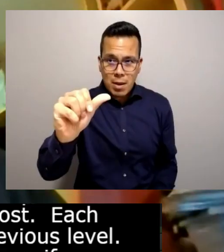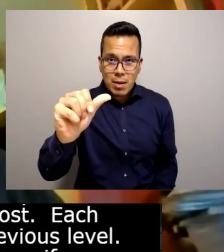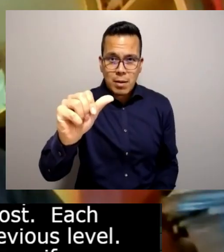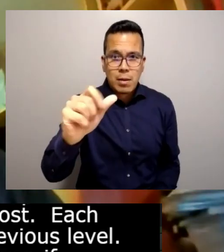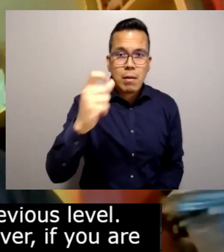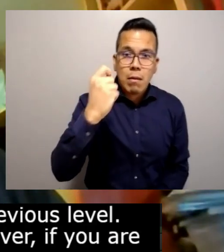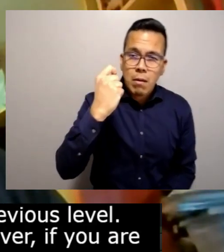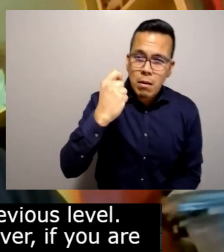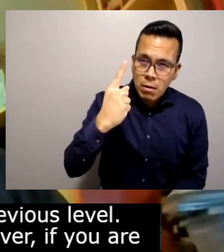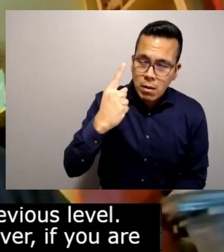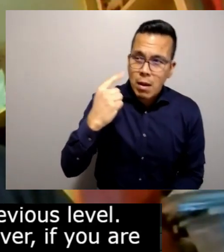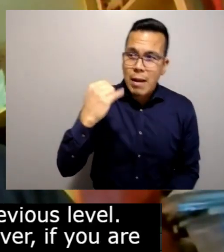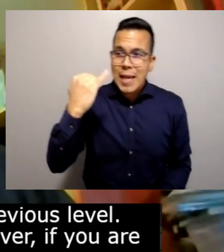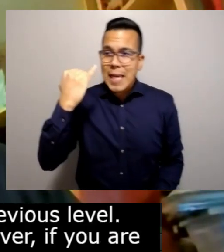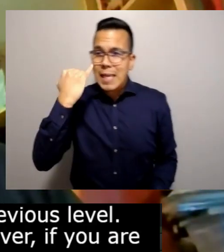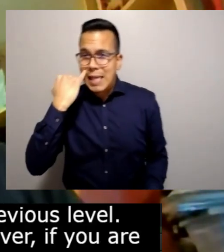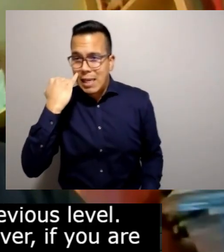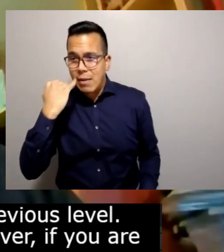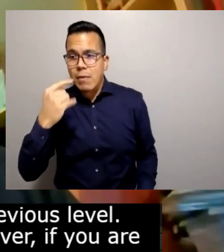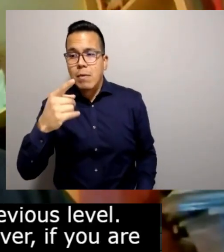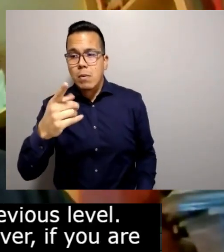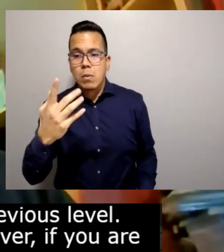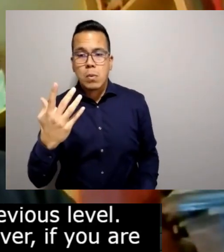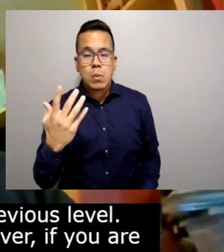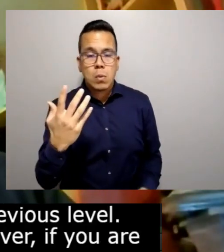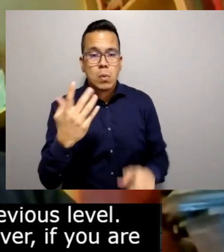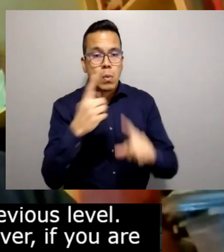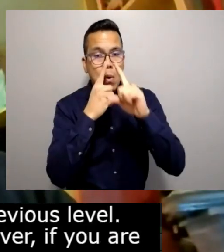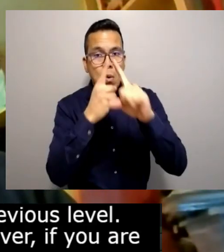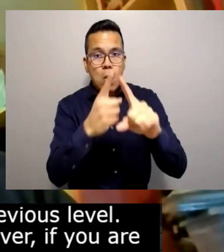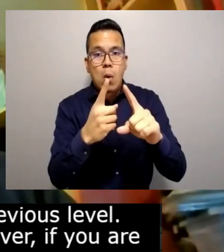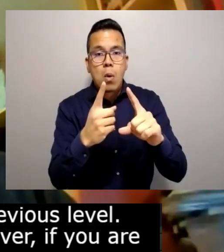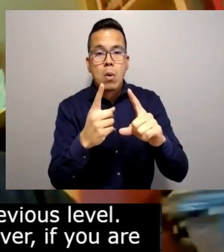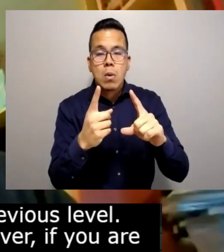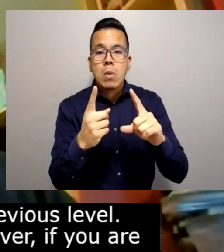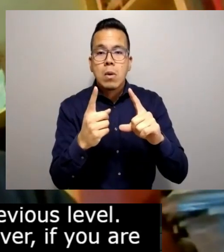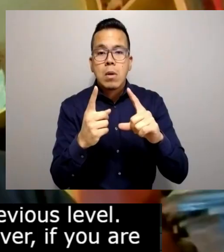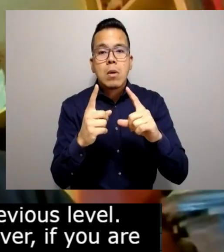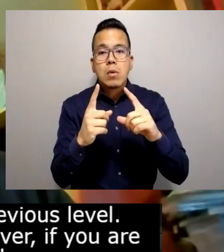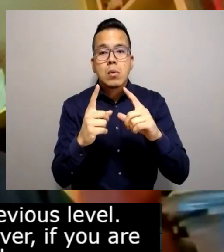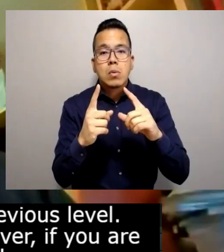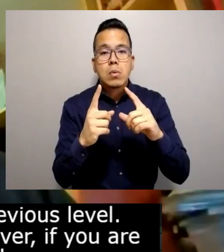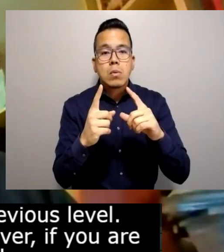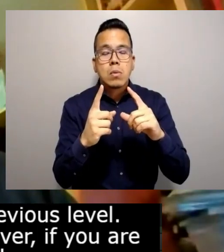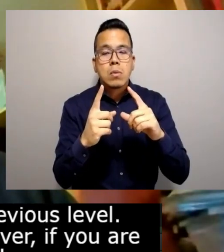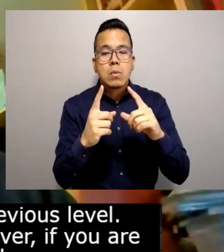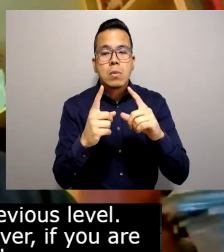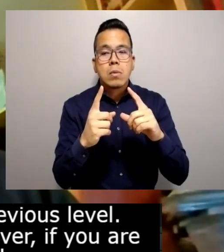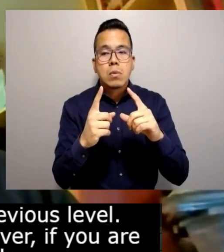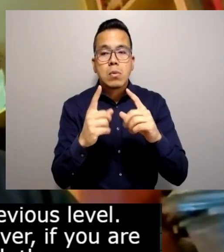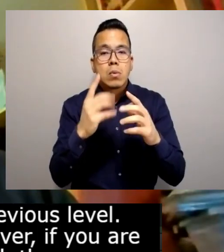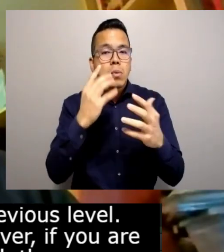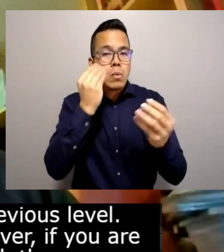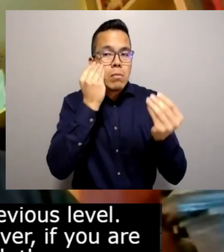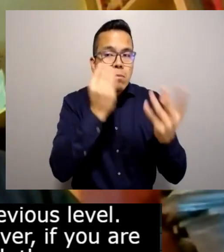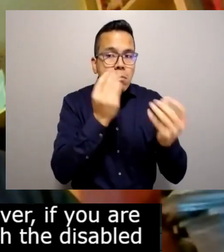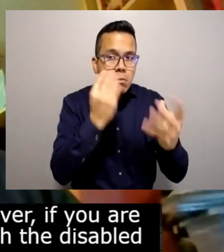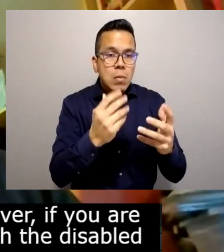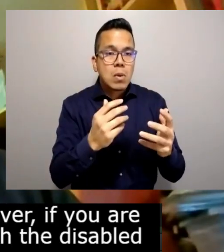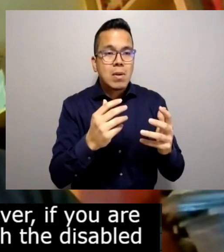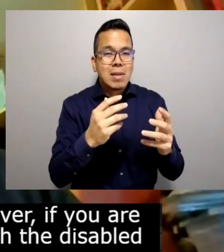communicate, especially with the disabled community of people with disabilities,